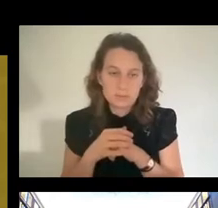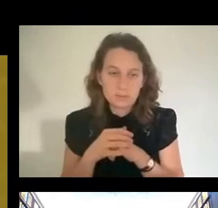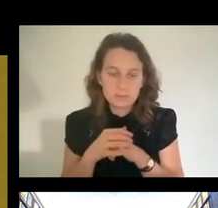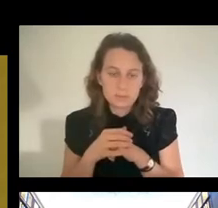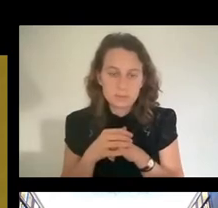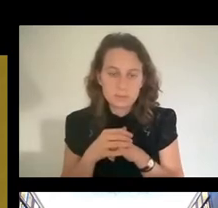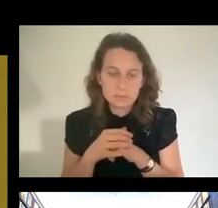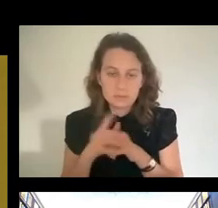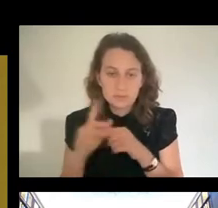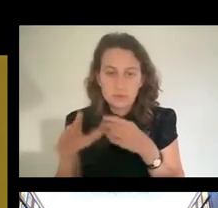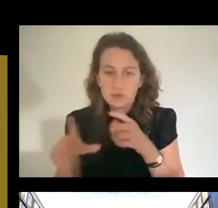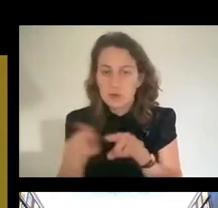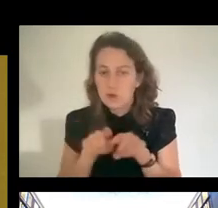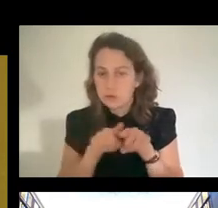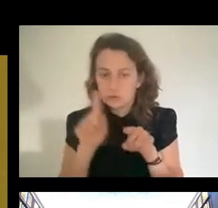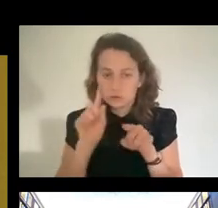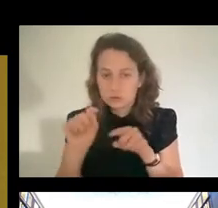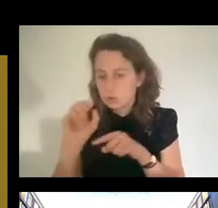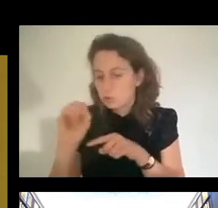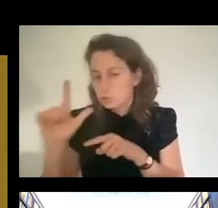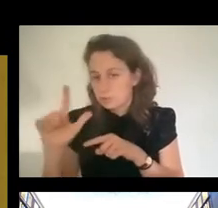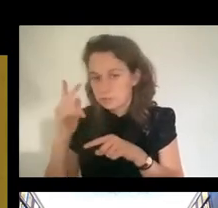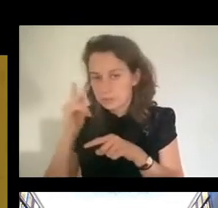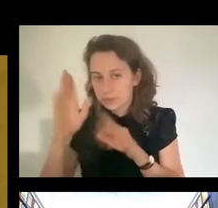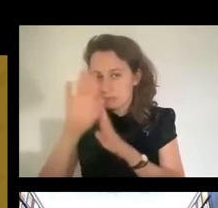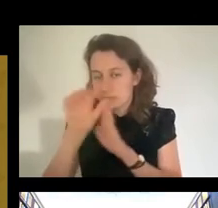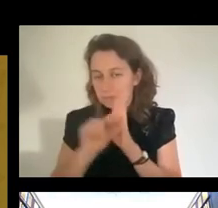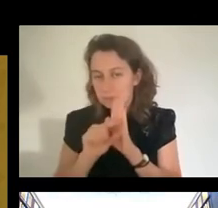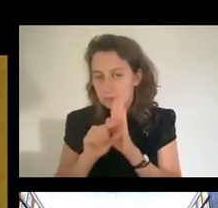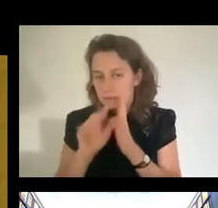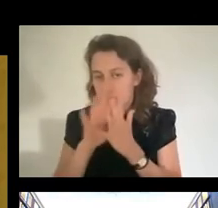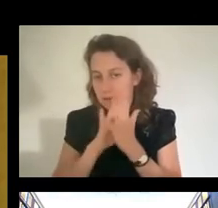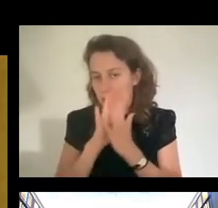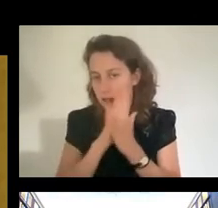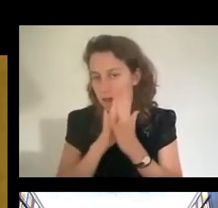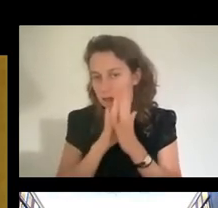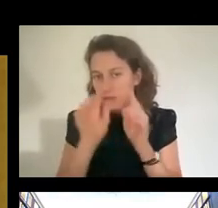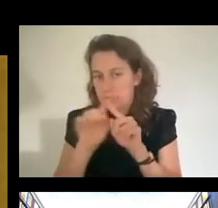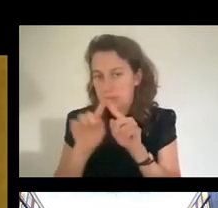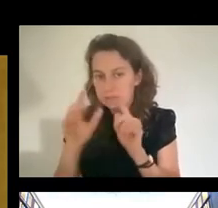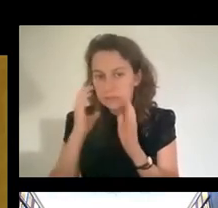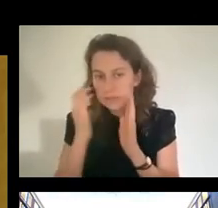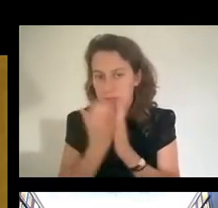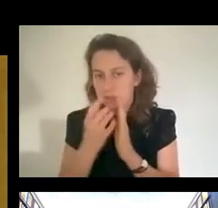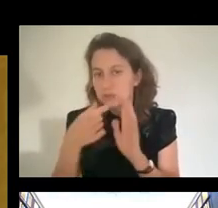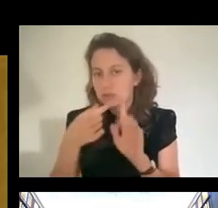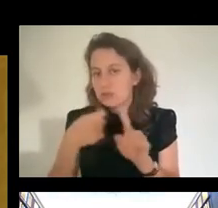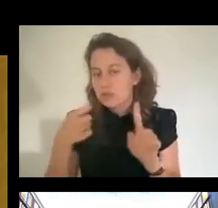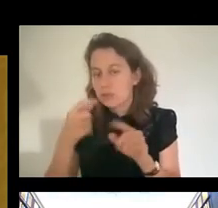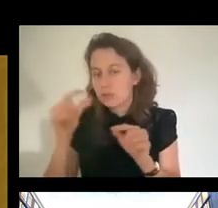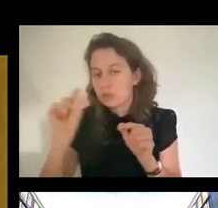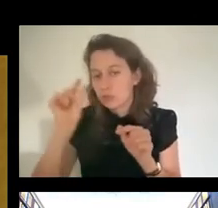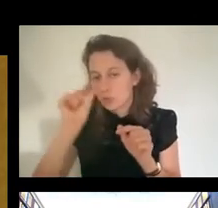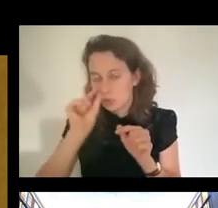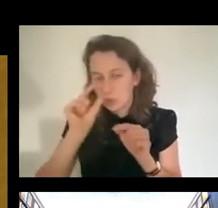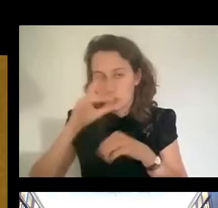as a tool for climate change. And then in the background, and very subtly, there are images from Google Earth. Right. And for